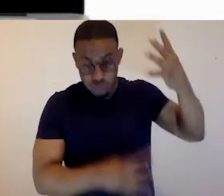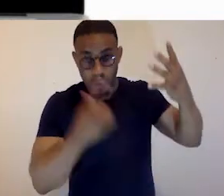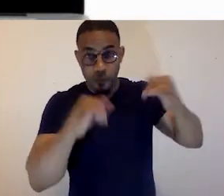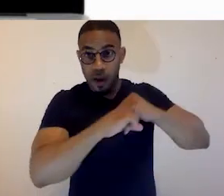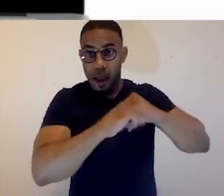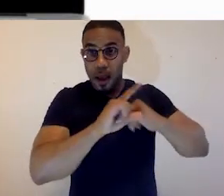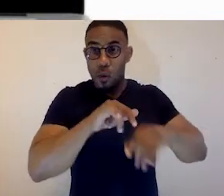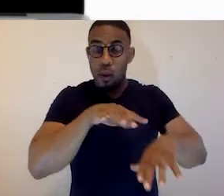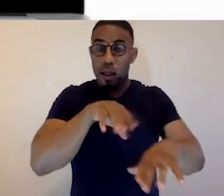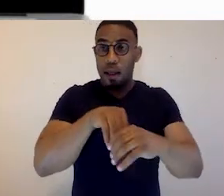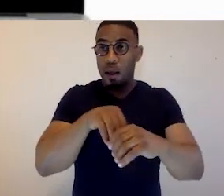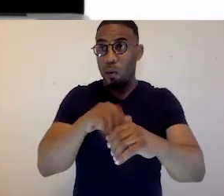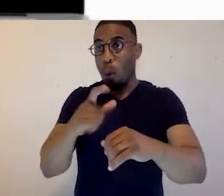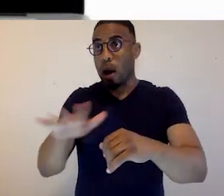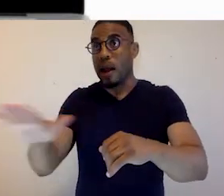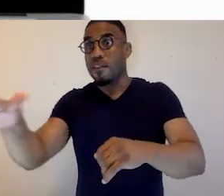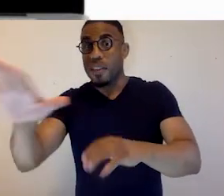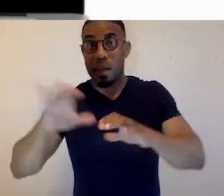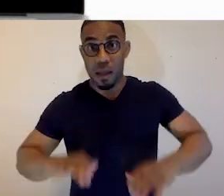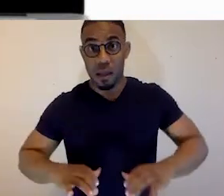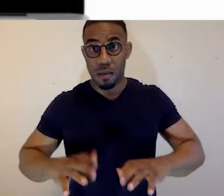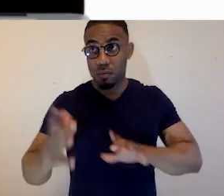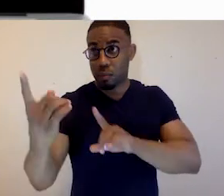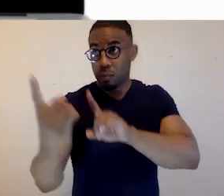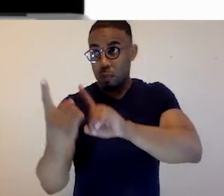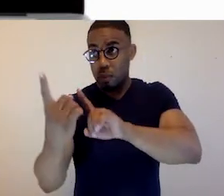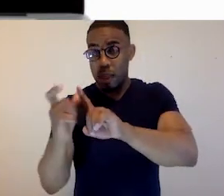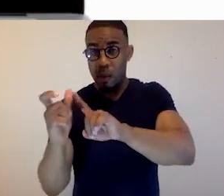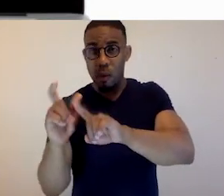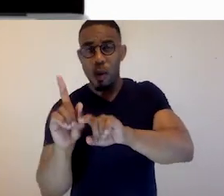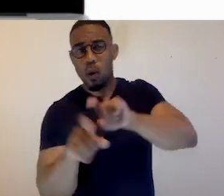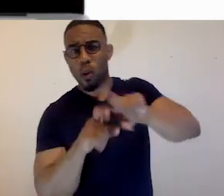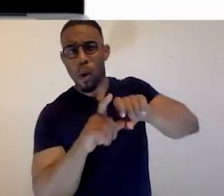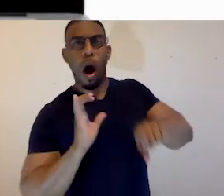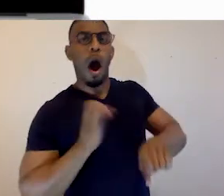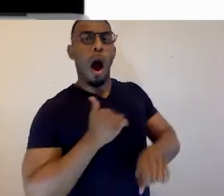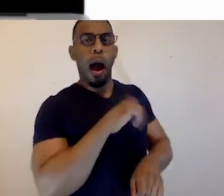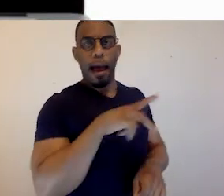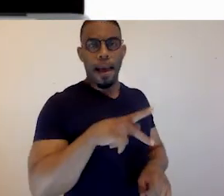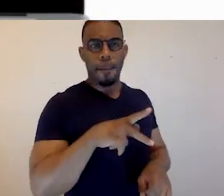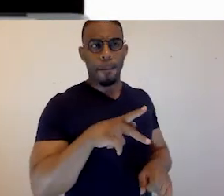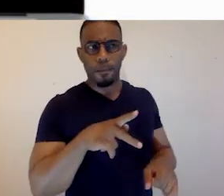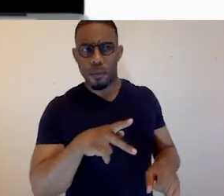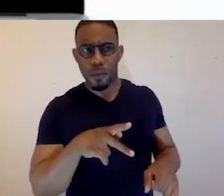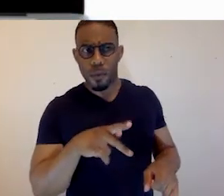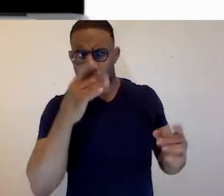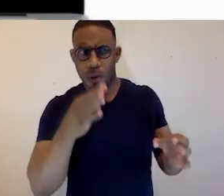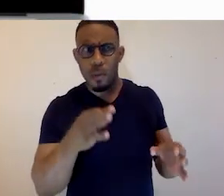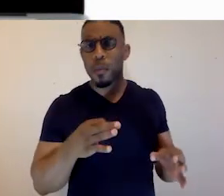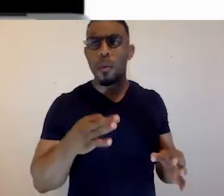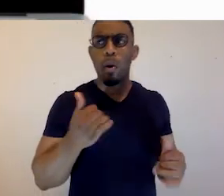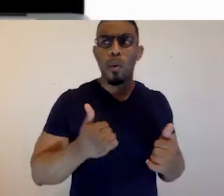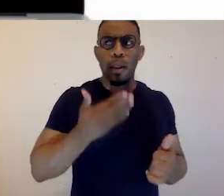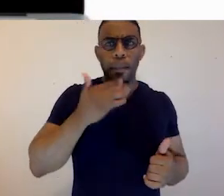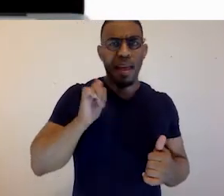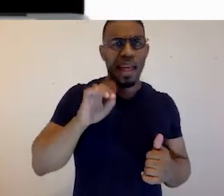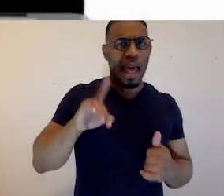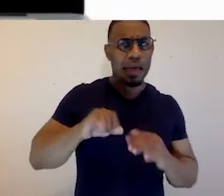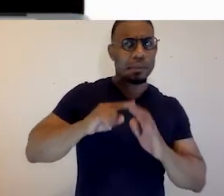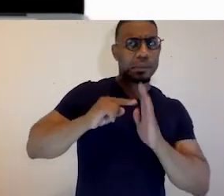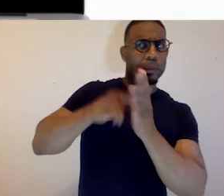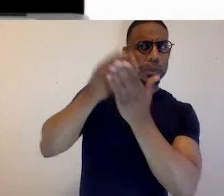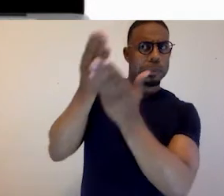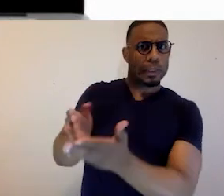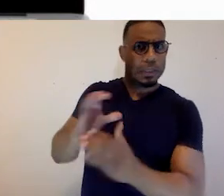when they would engage with one of their customers, they would query our app to determine what's the best ad to show